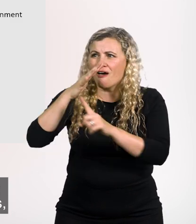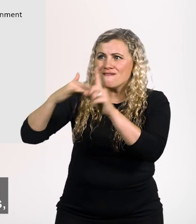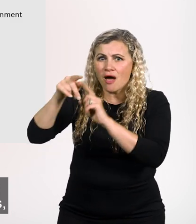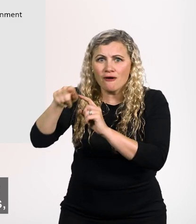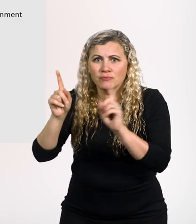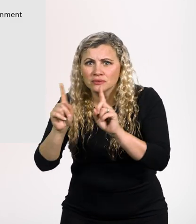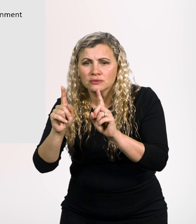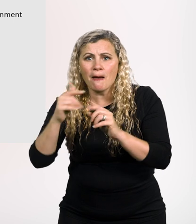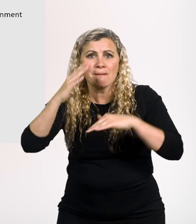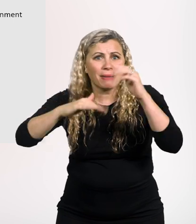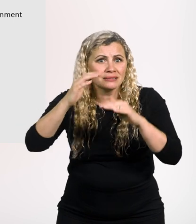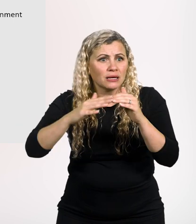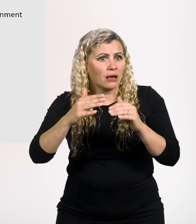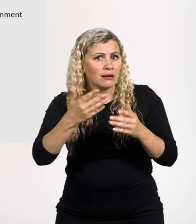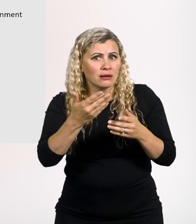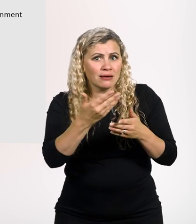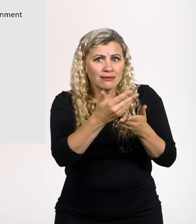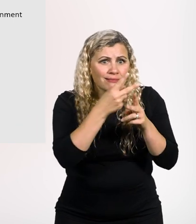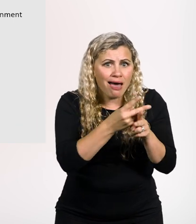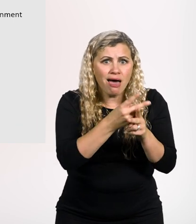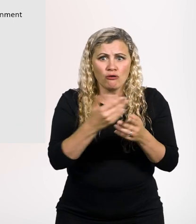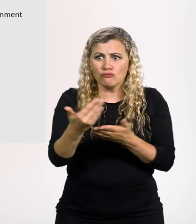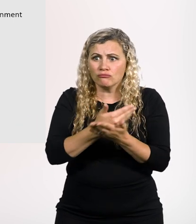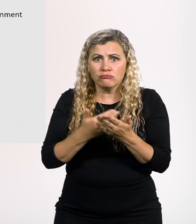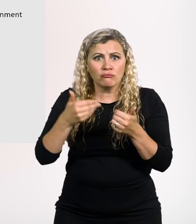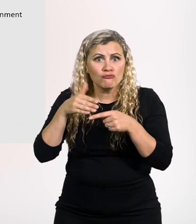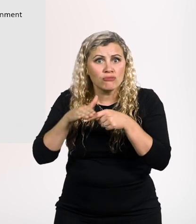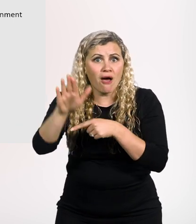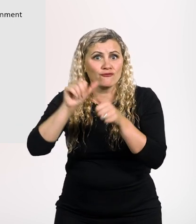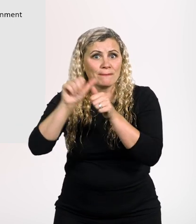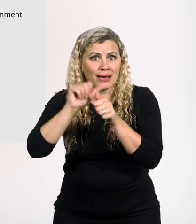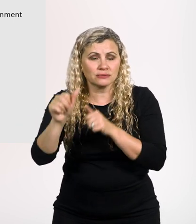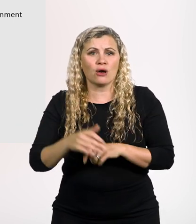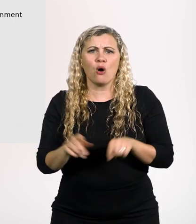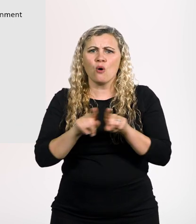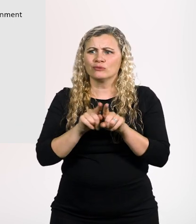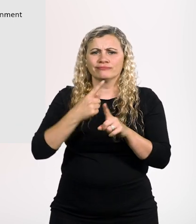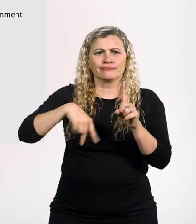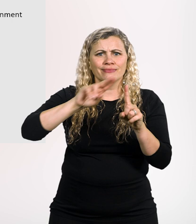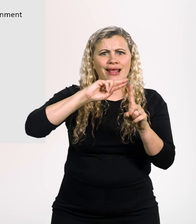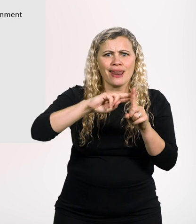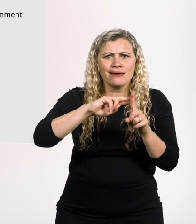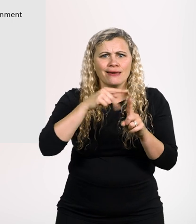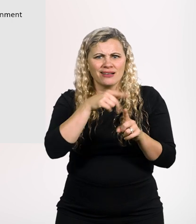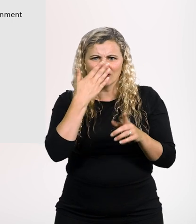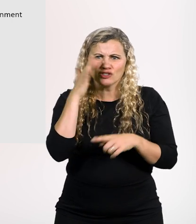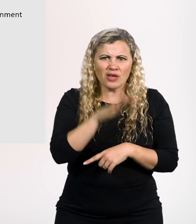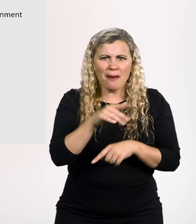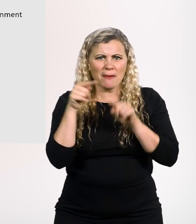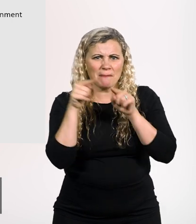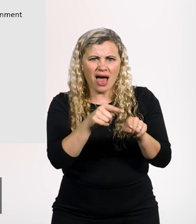our buildings for care and Recovery free of stigma and shame blame and